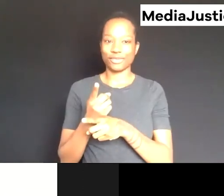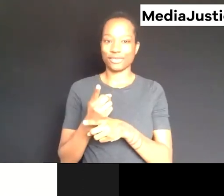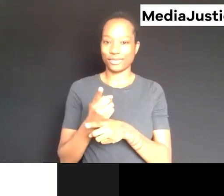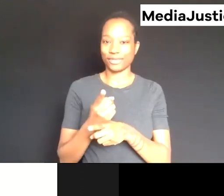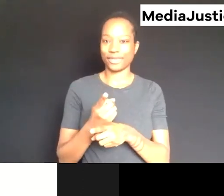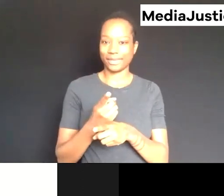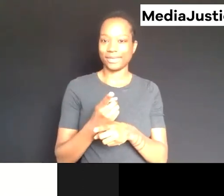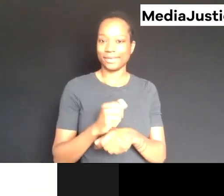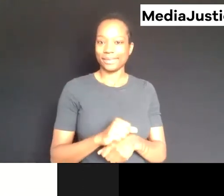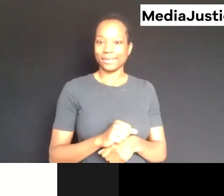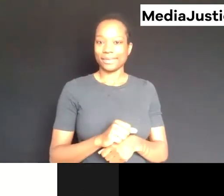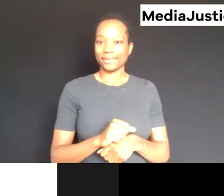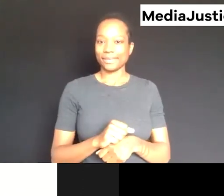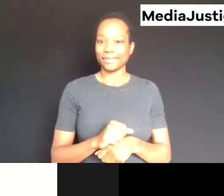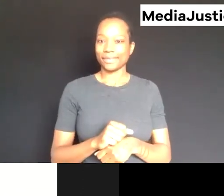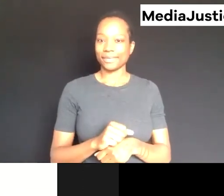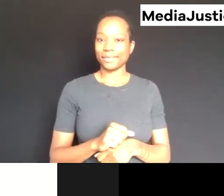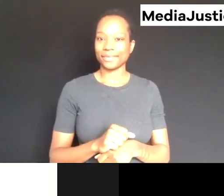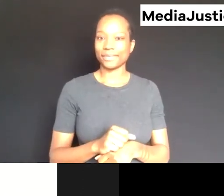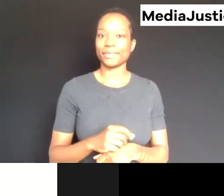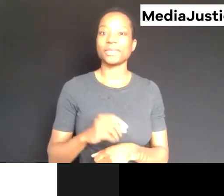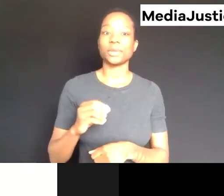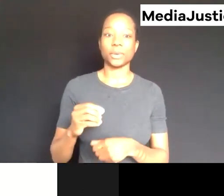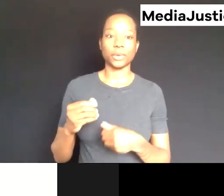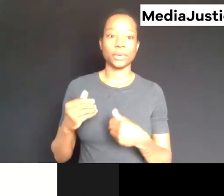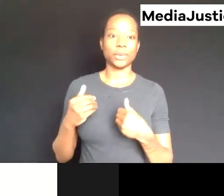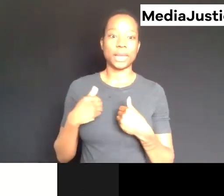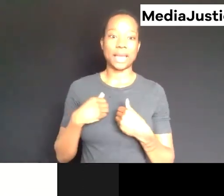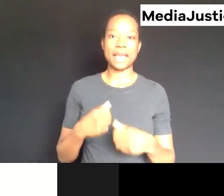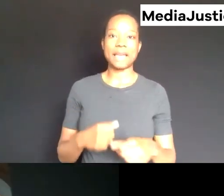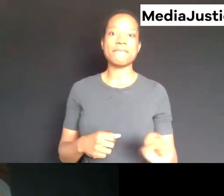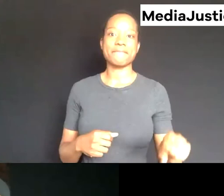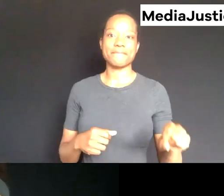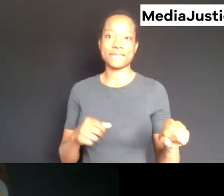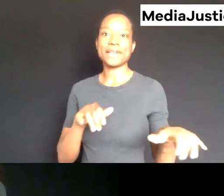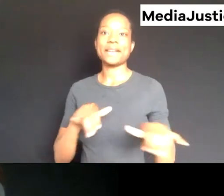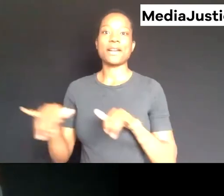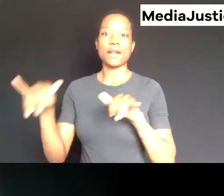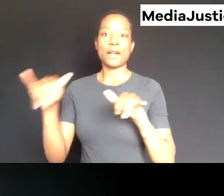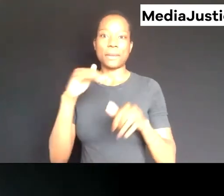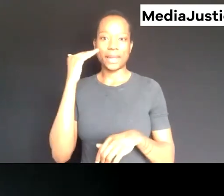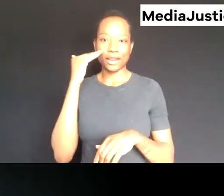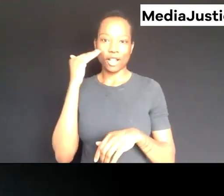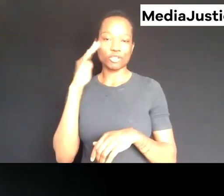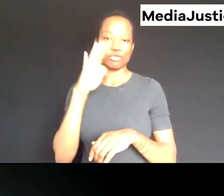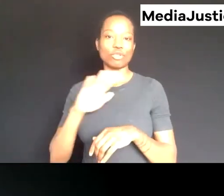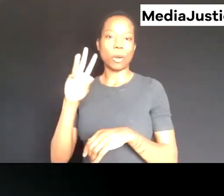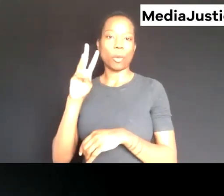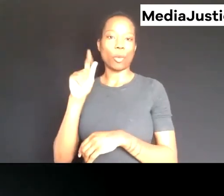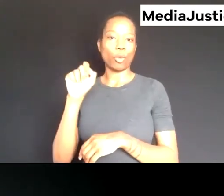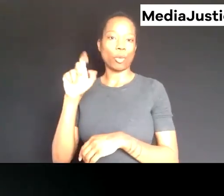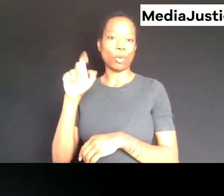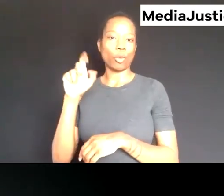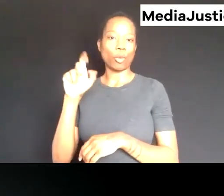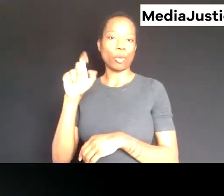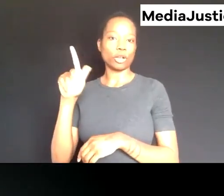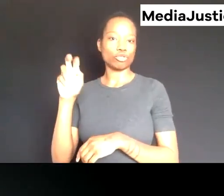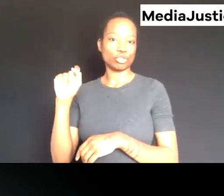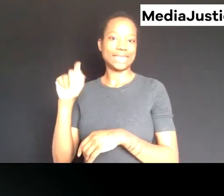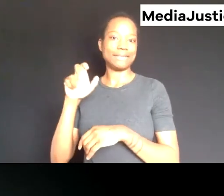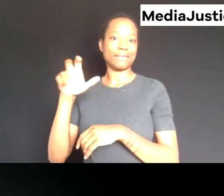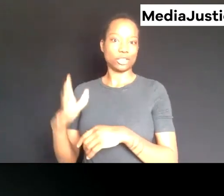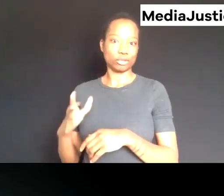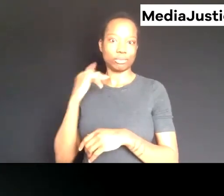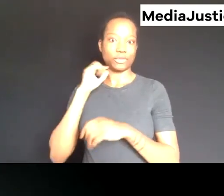definitely all of the above. It was actually common knowledge among Wall Street investors that you could buy up a newspaper